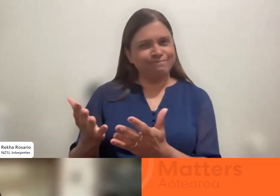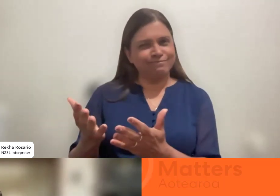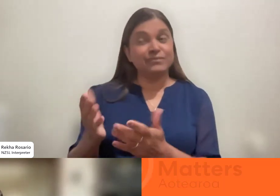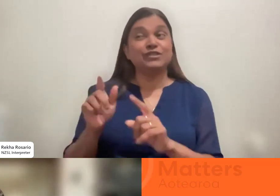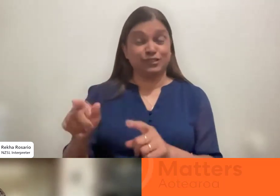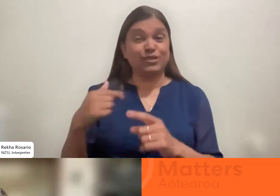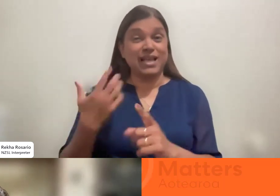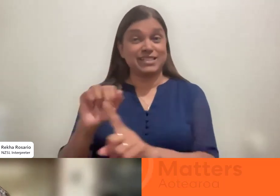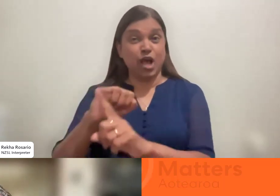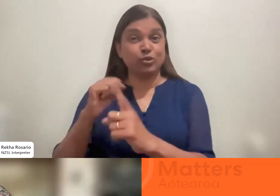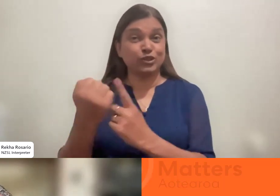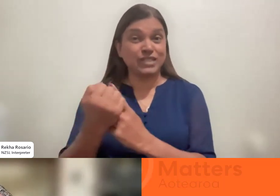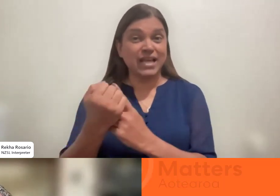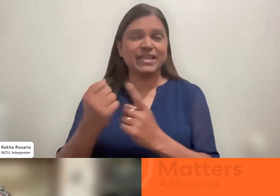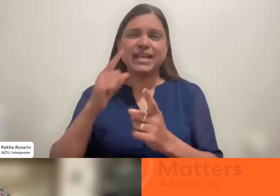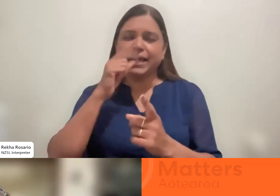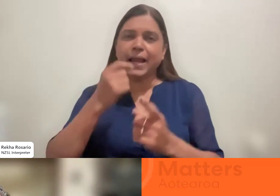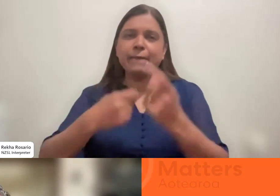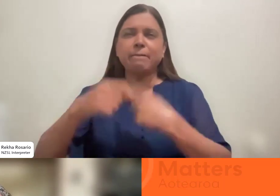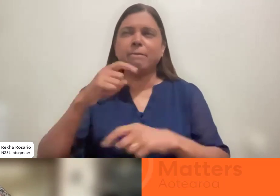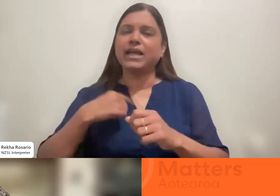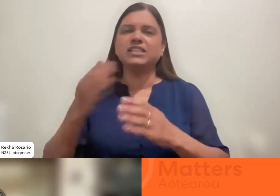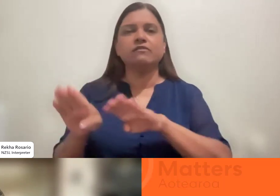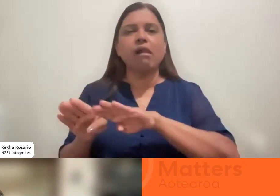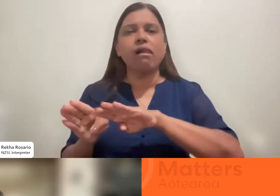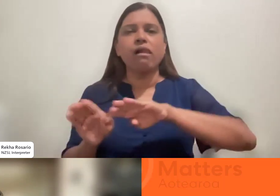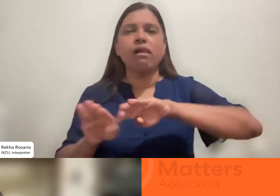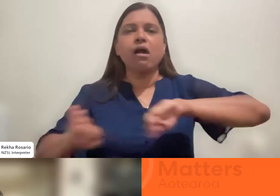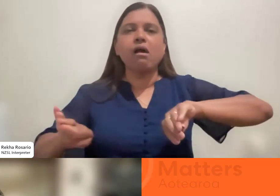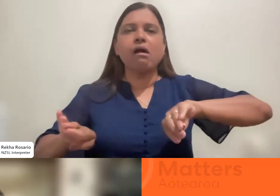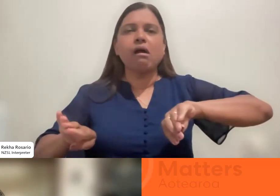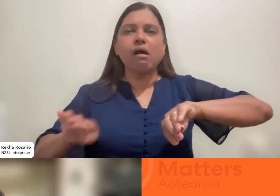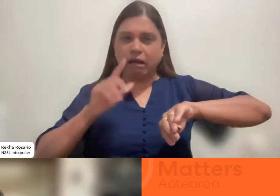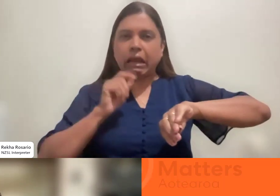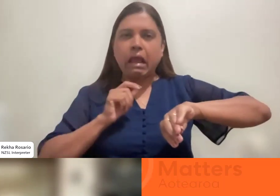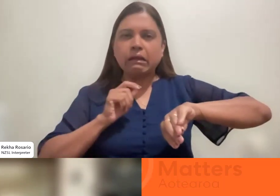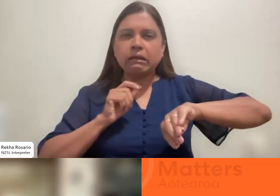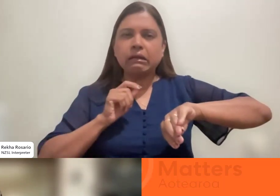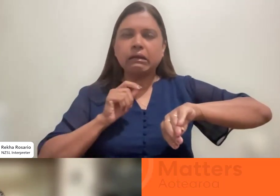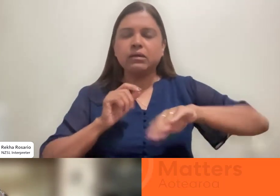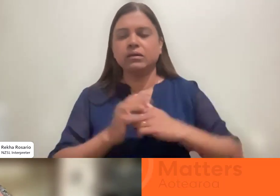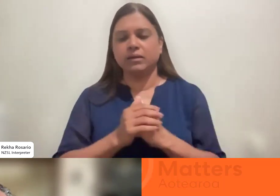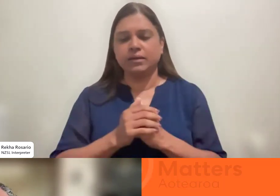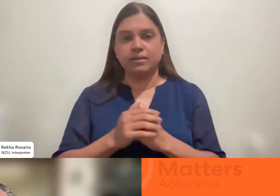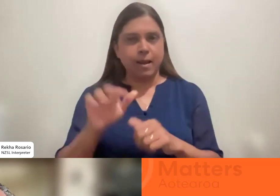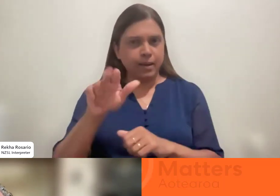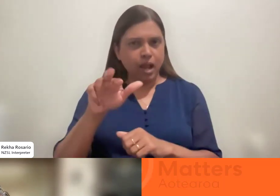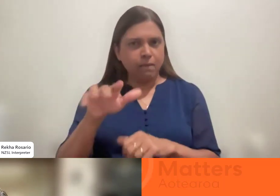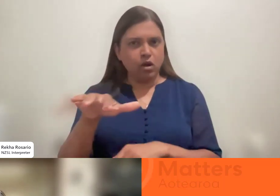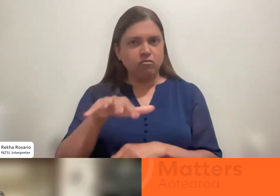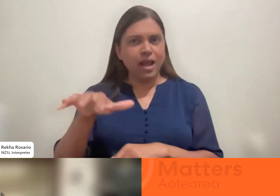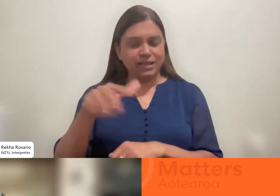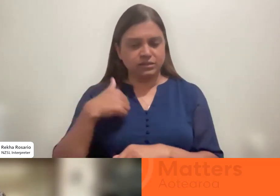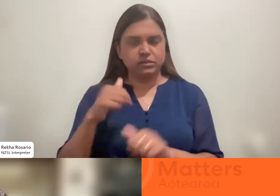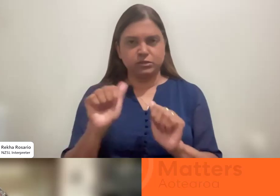be quite exclusive. Another thing that people don't think about that I've come across in a couple of places that I've taught now